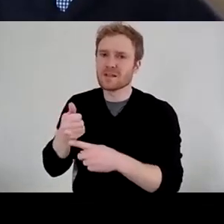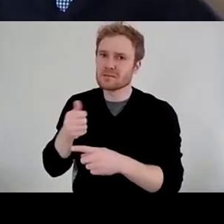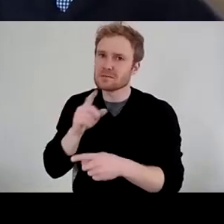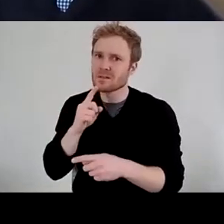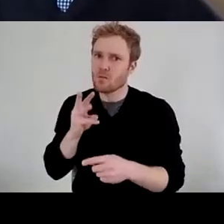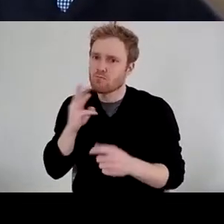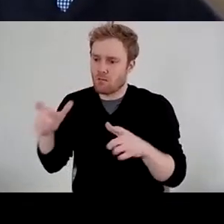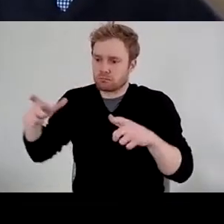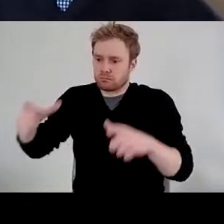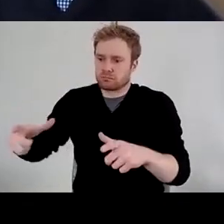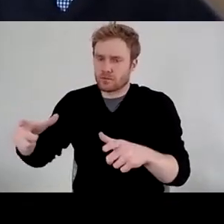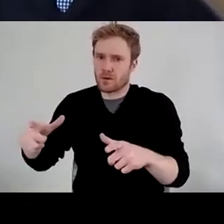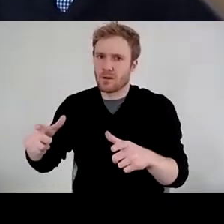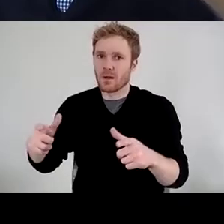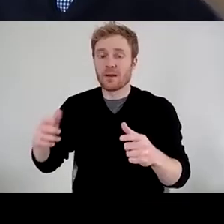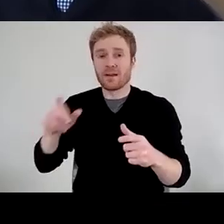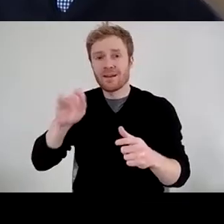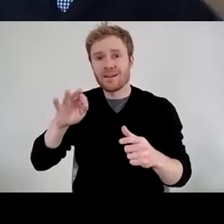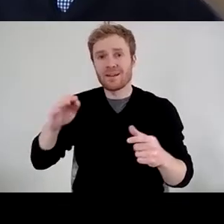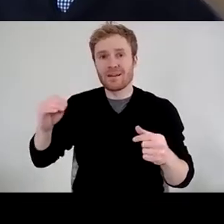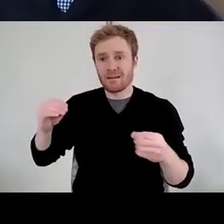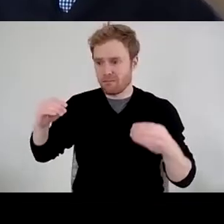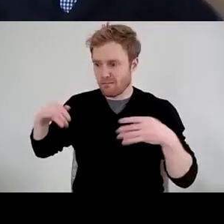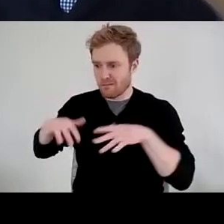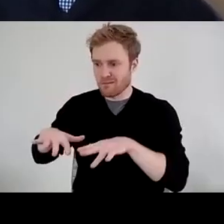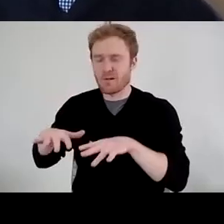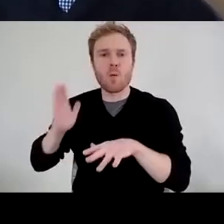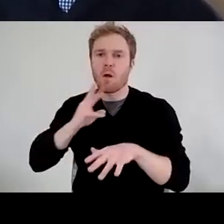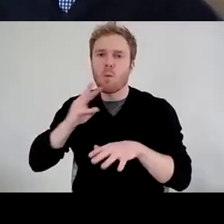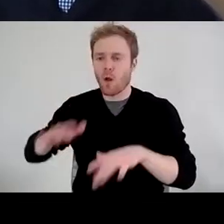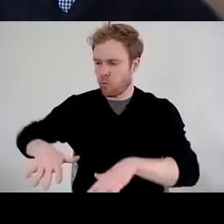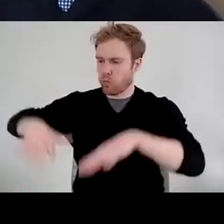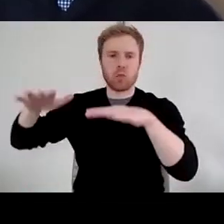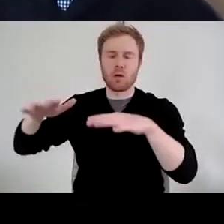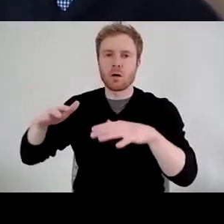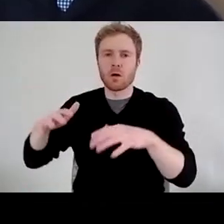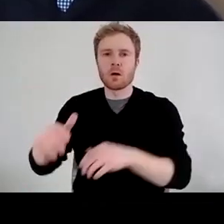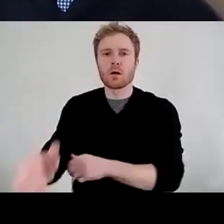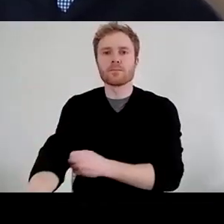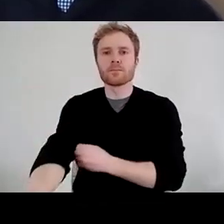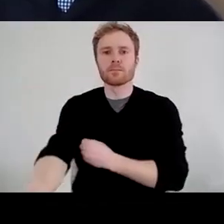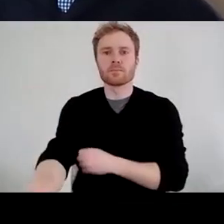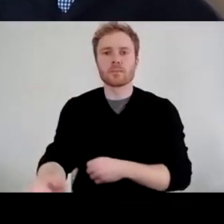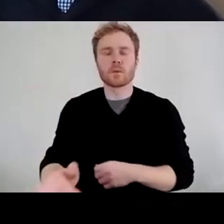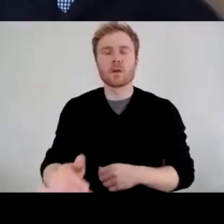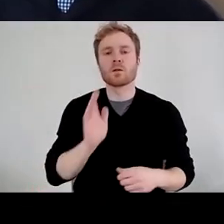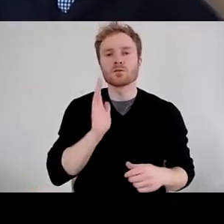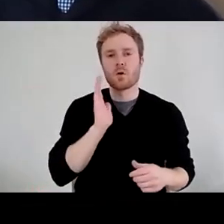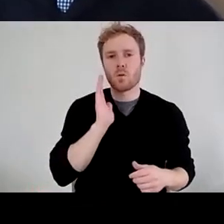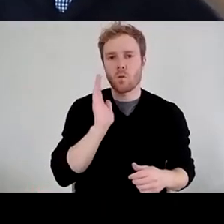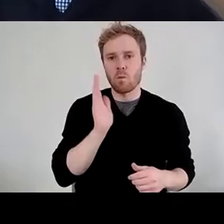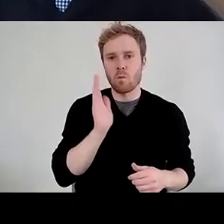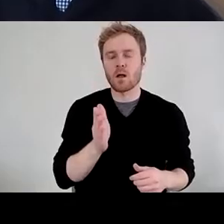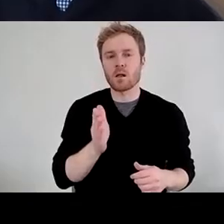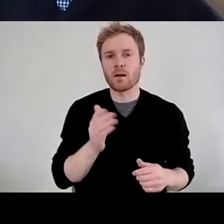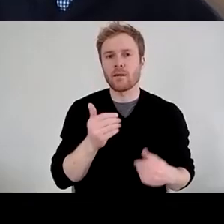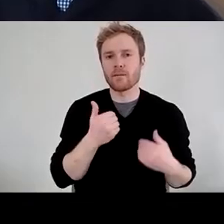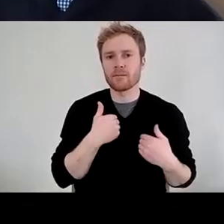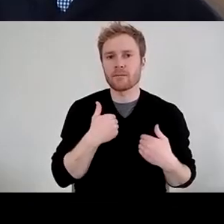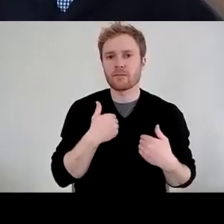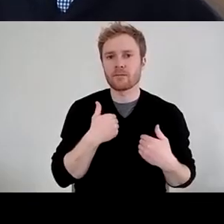connecting the streets that sort of flow into the park, because the park really wants to be a pond. It used to be a skating pond back